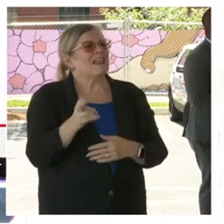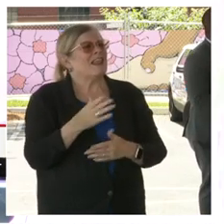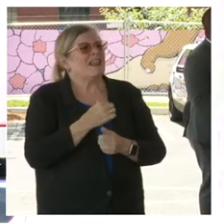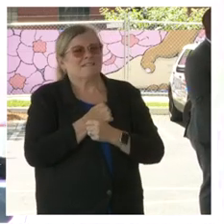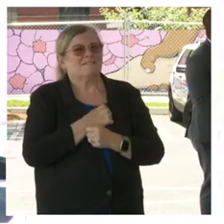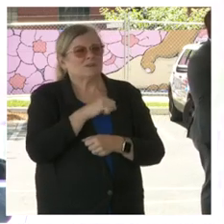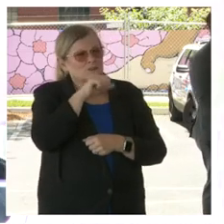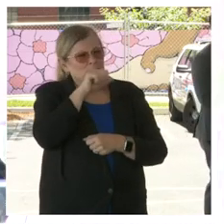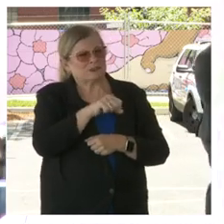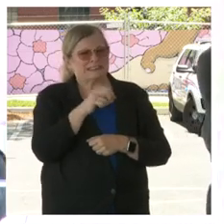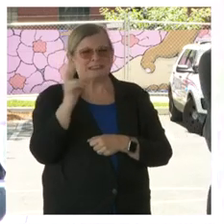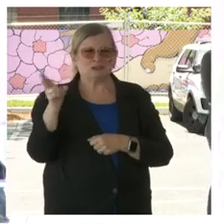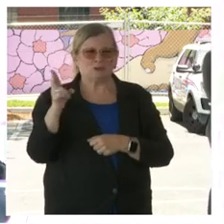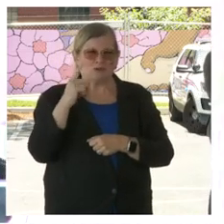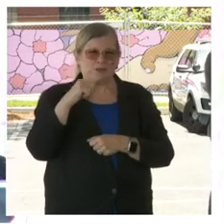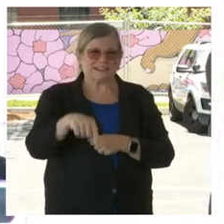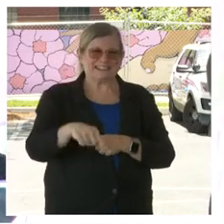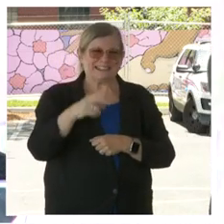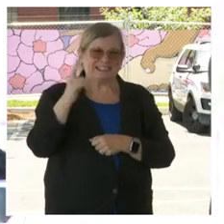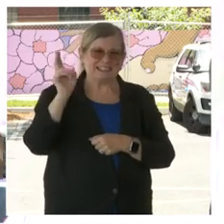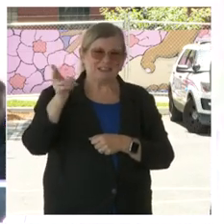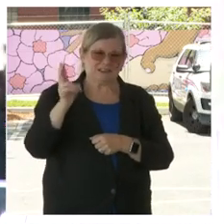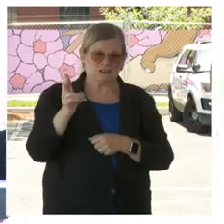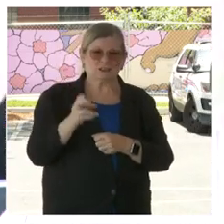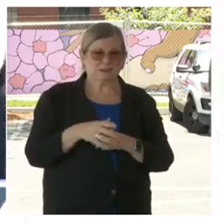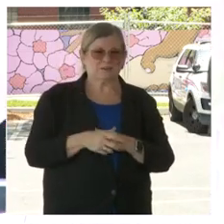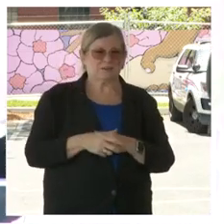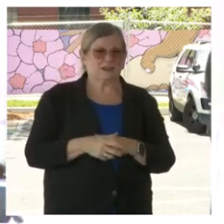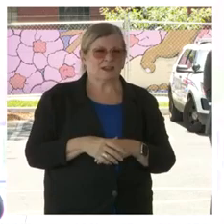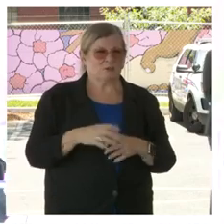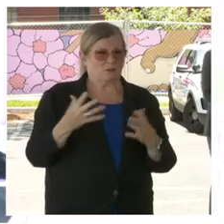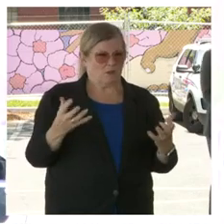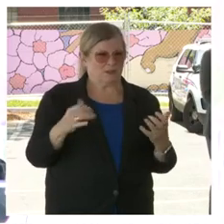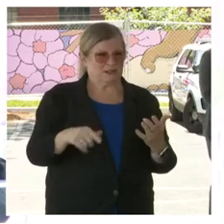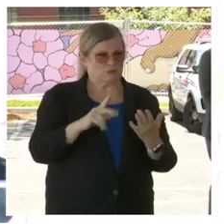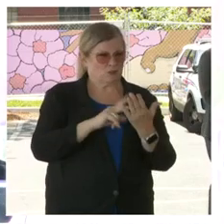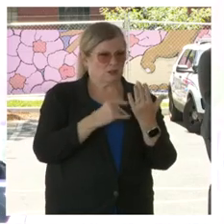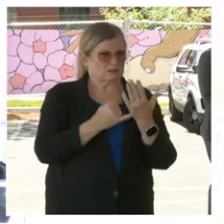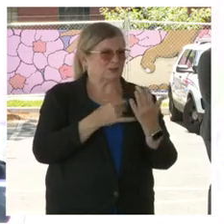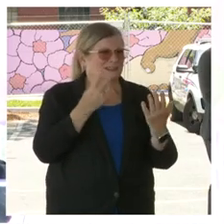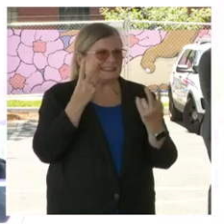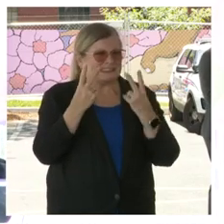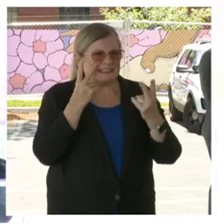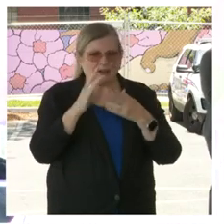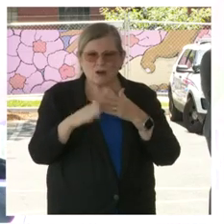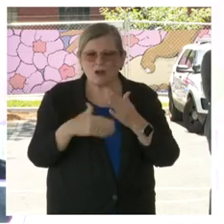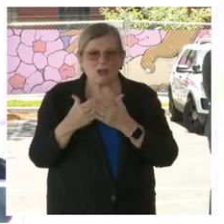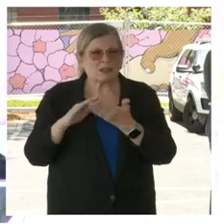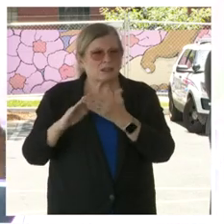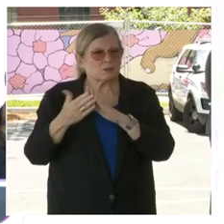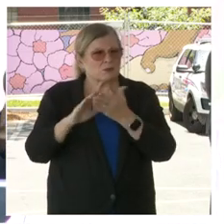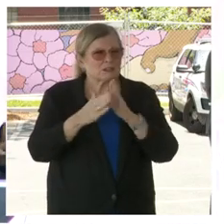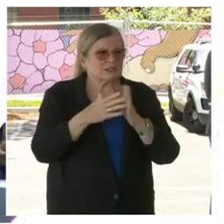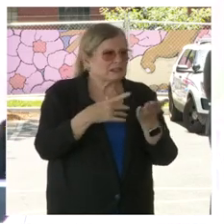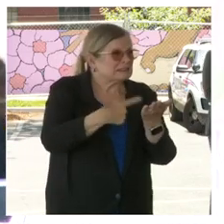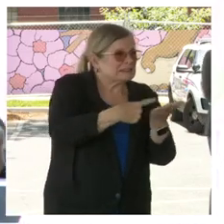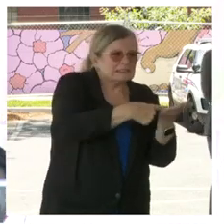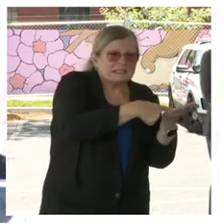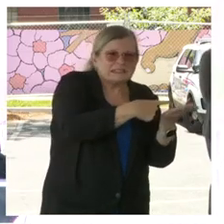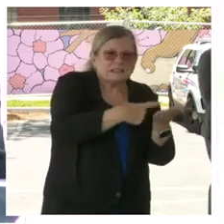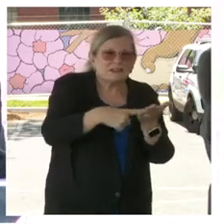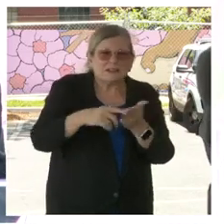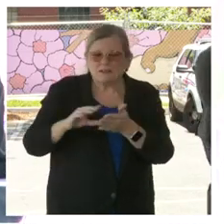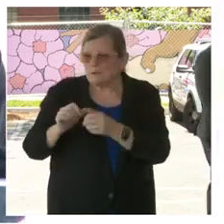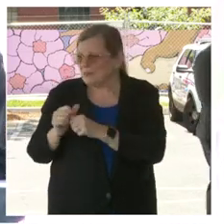wanted to make a project when we were brought in, after all the incredible community outreach and discussions, to really